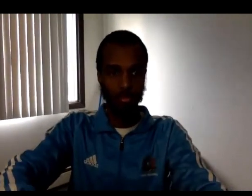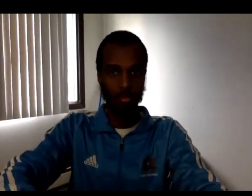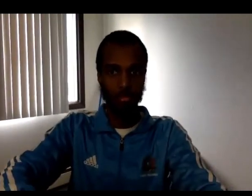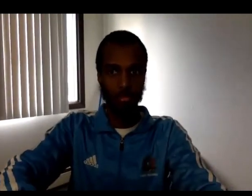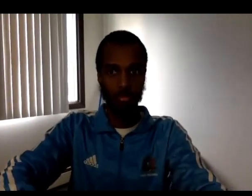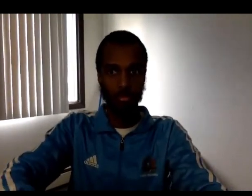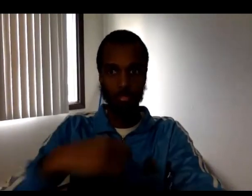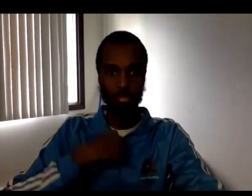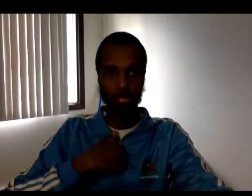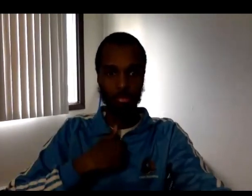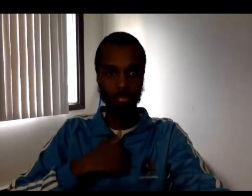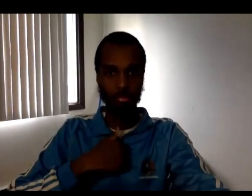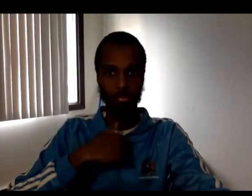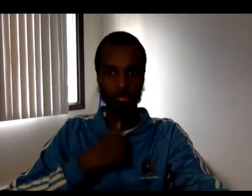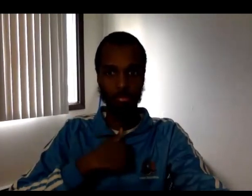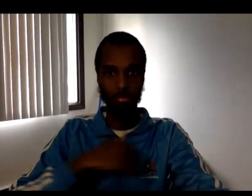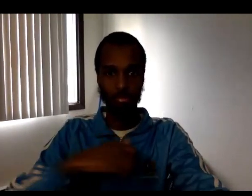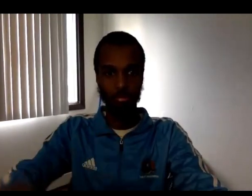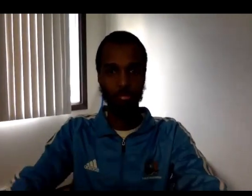I can't hear you.